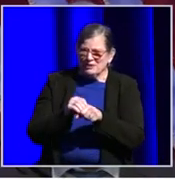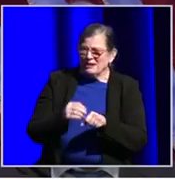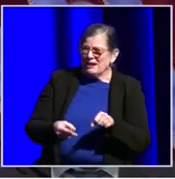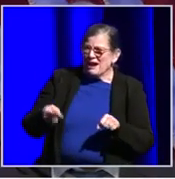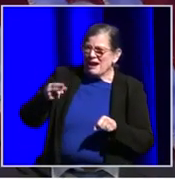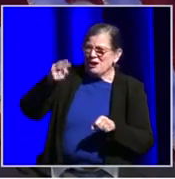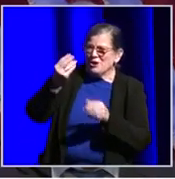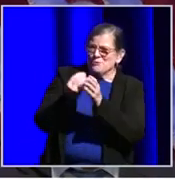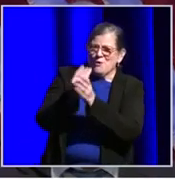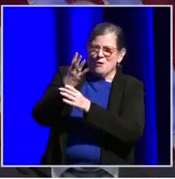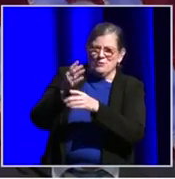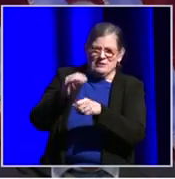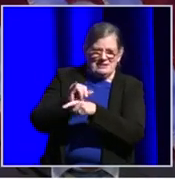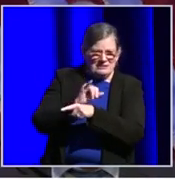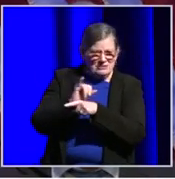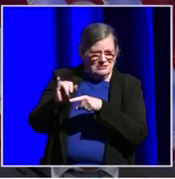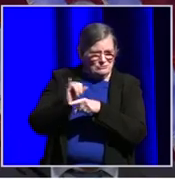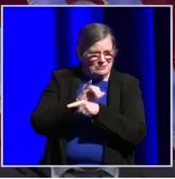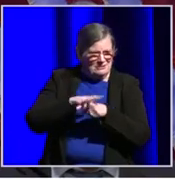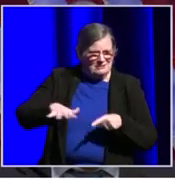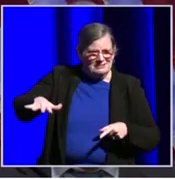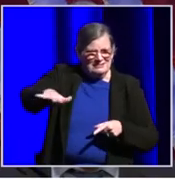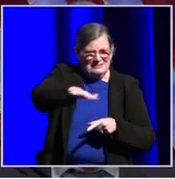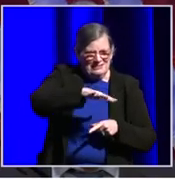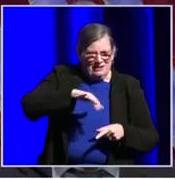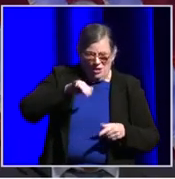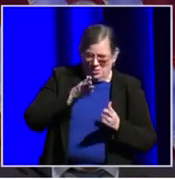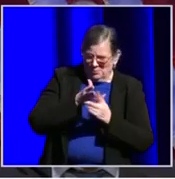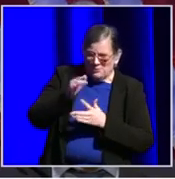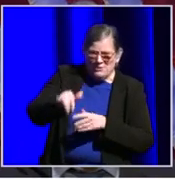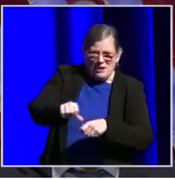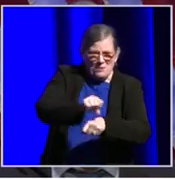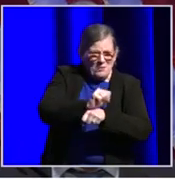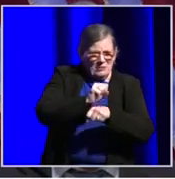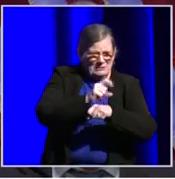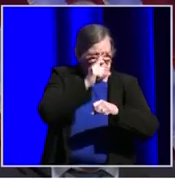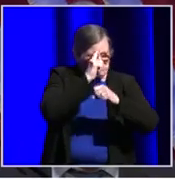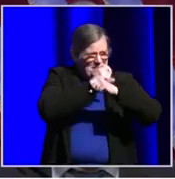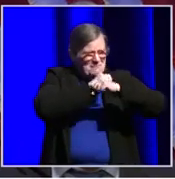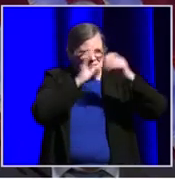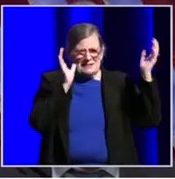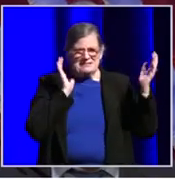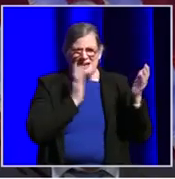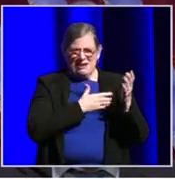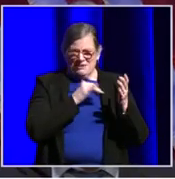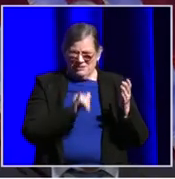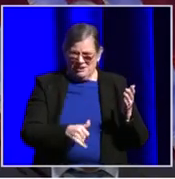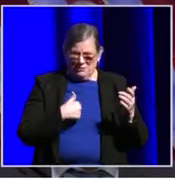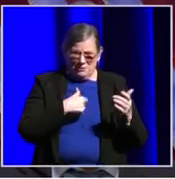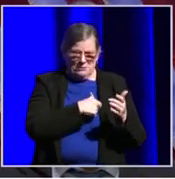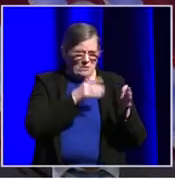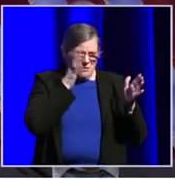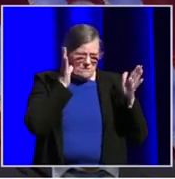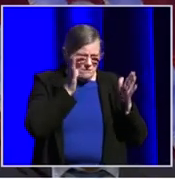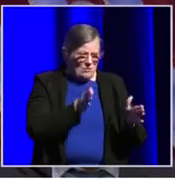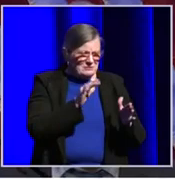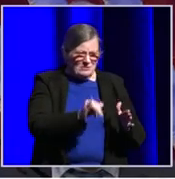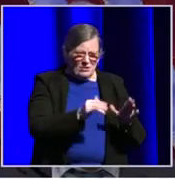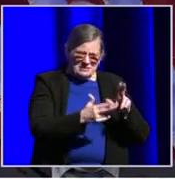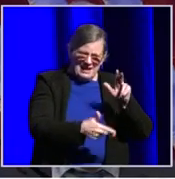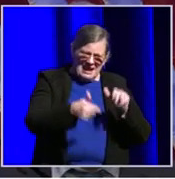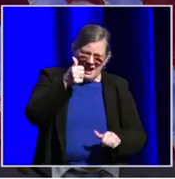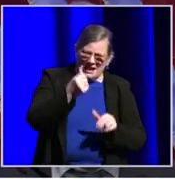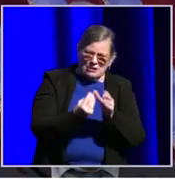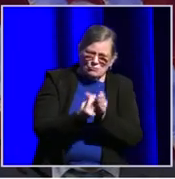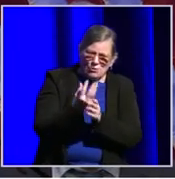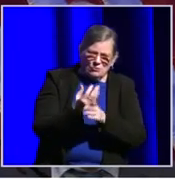make sure that through the work of reimagining our high schools, that we will focus on these high-growth industries, dual